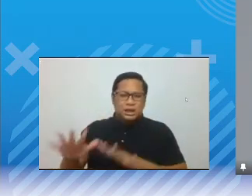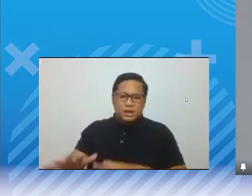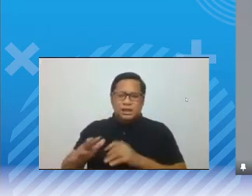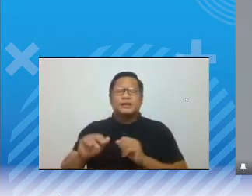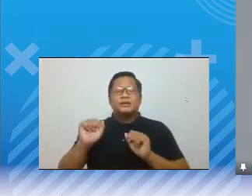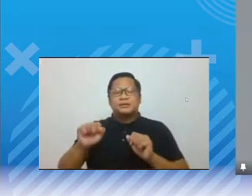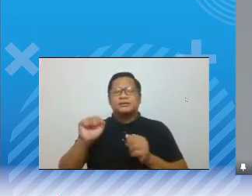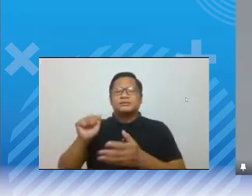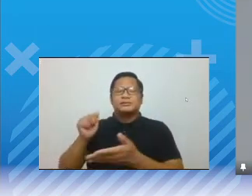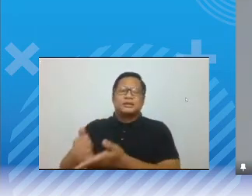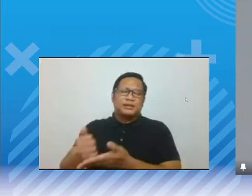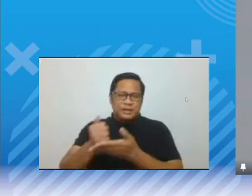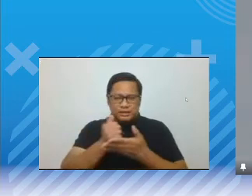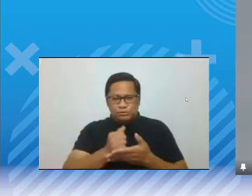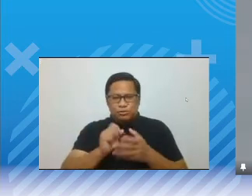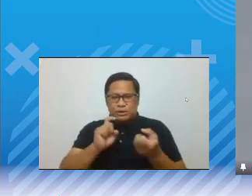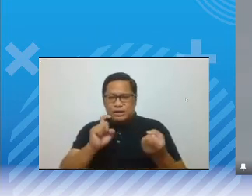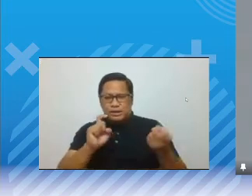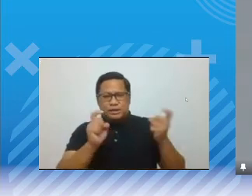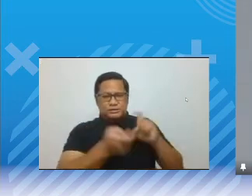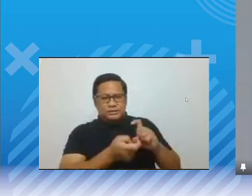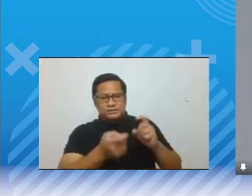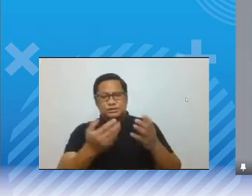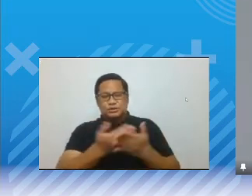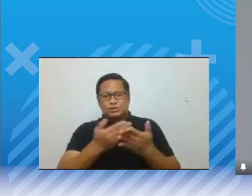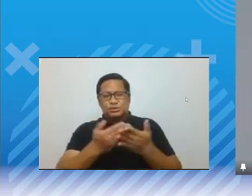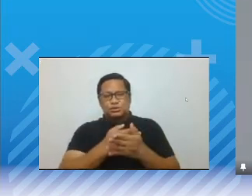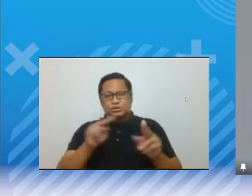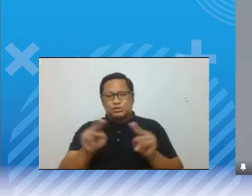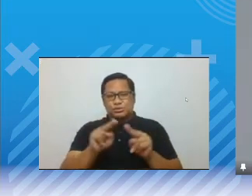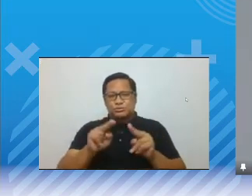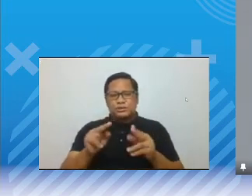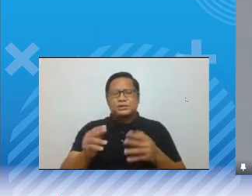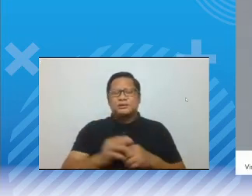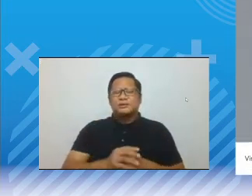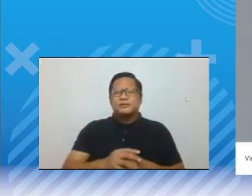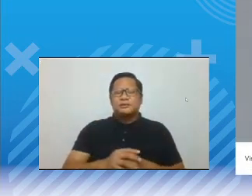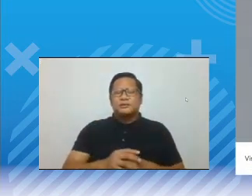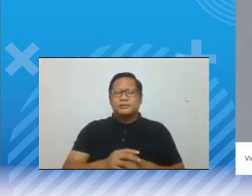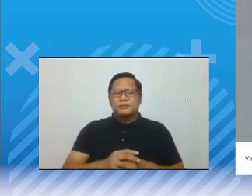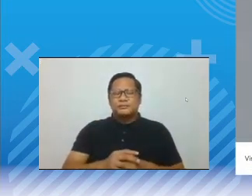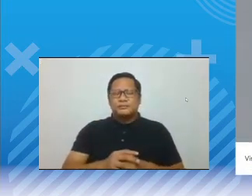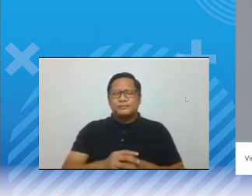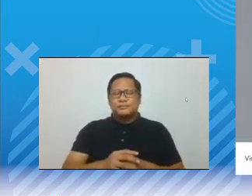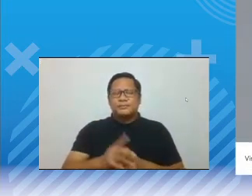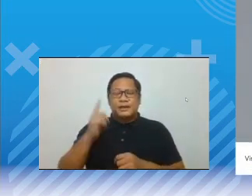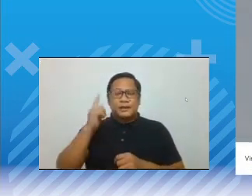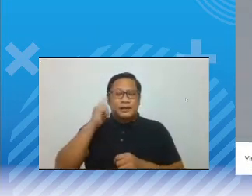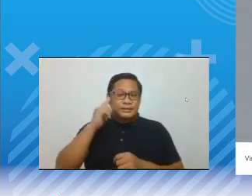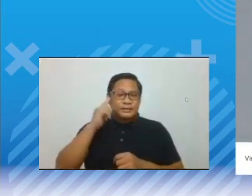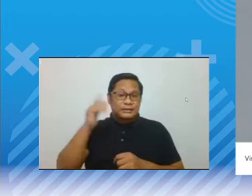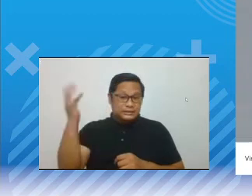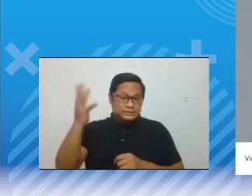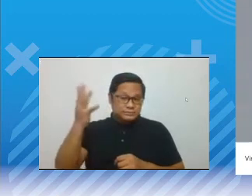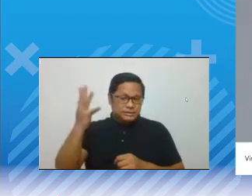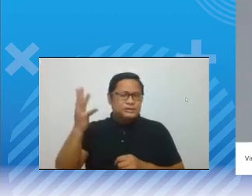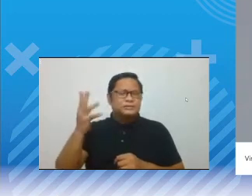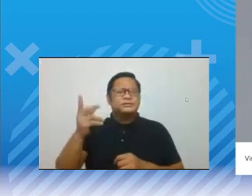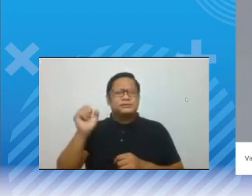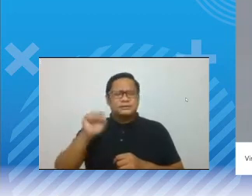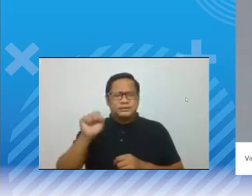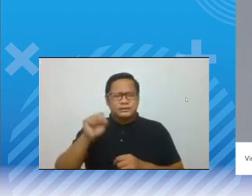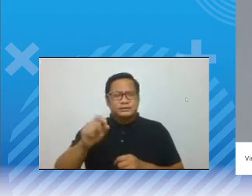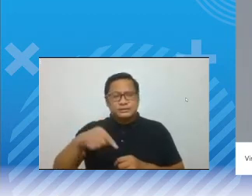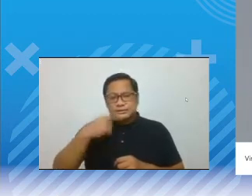all to adjust in this new normal. So we thank you for, I thank the speakers for mentioning all the